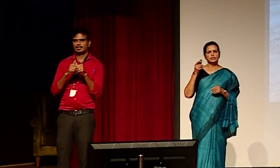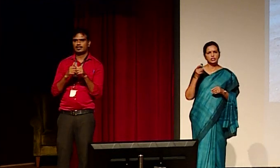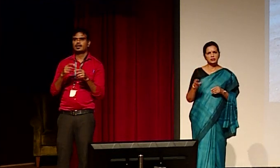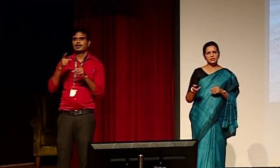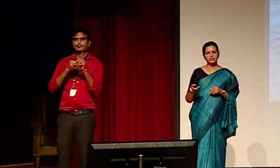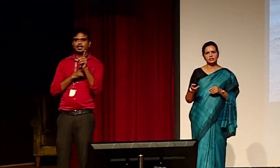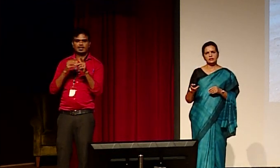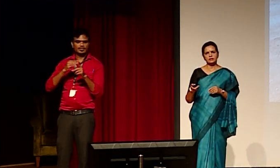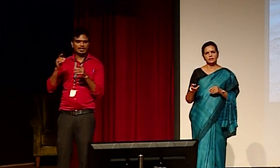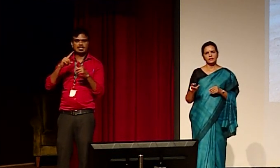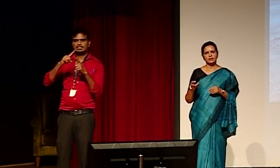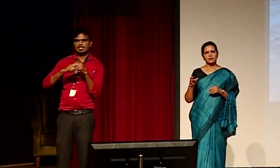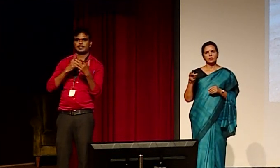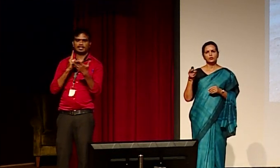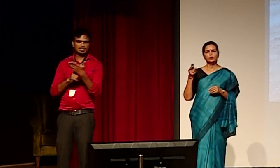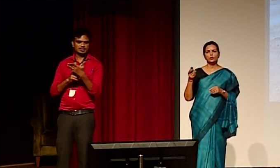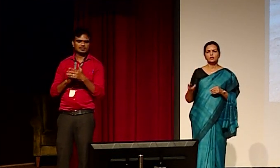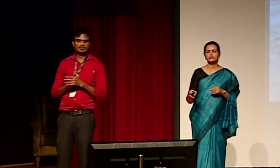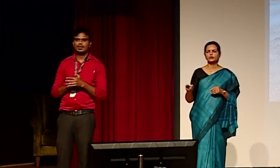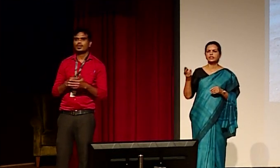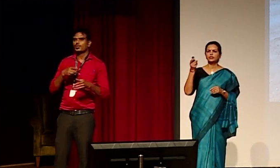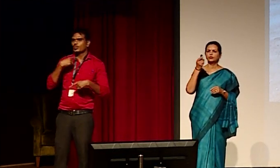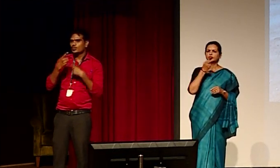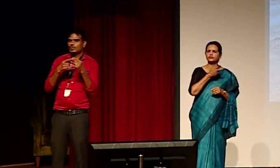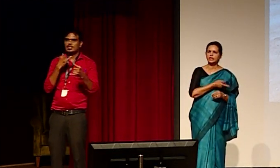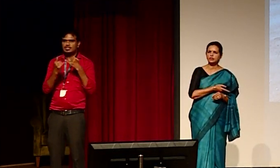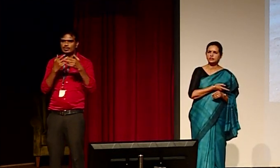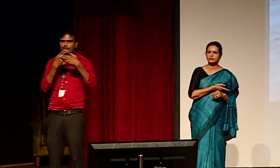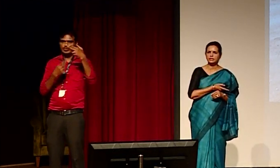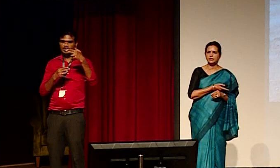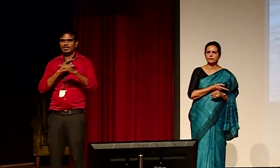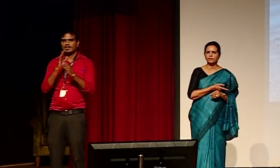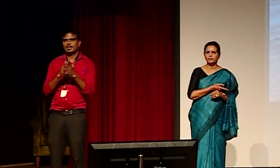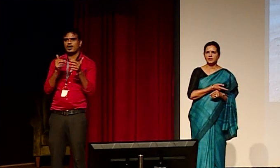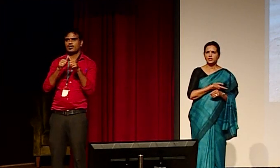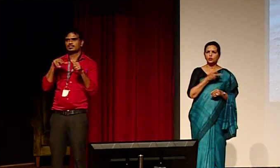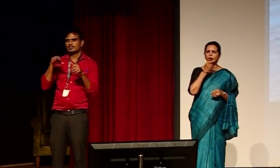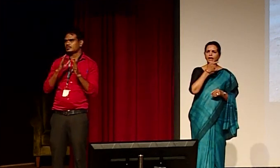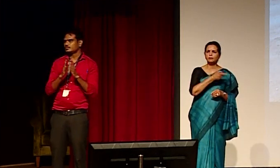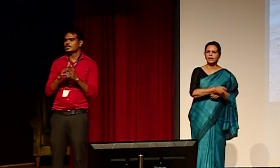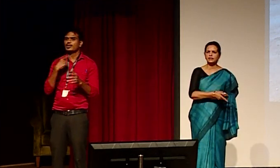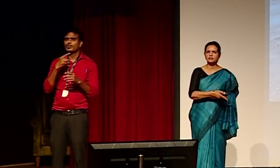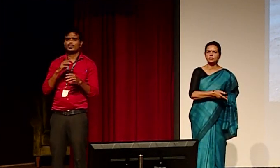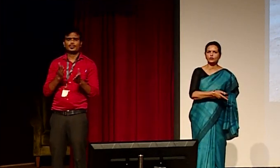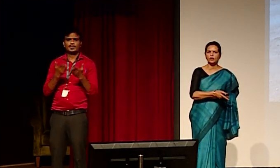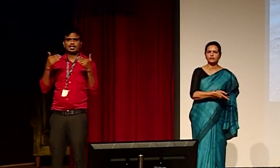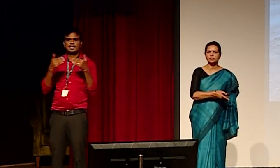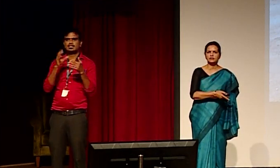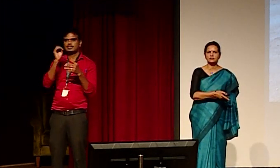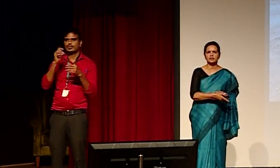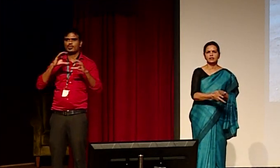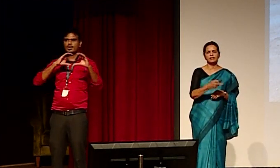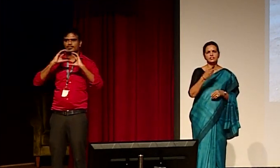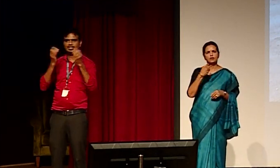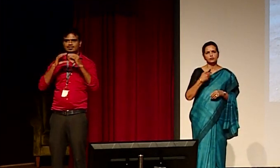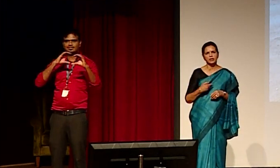by a German teacher who told the story to his friend in Austria, who I had met at the Zero